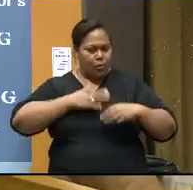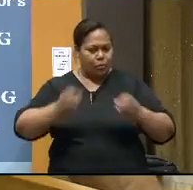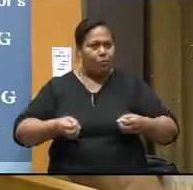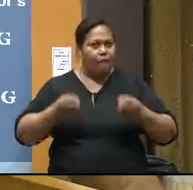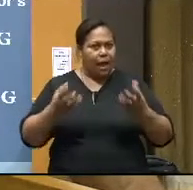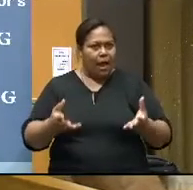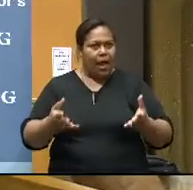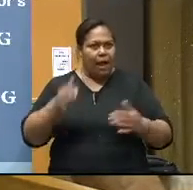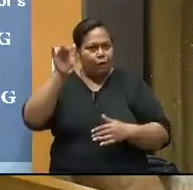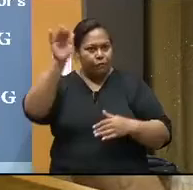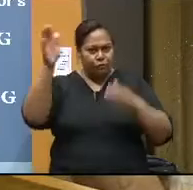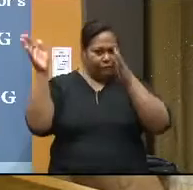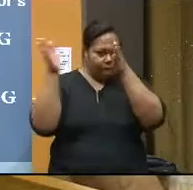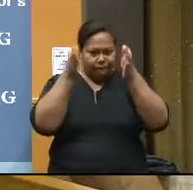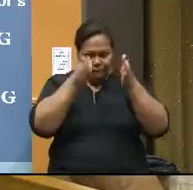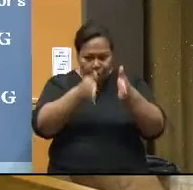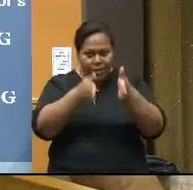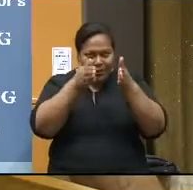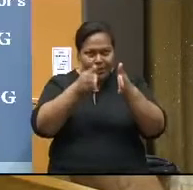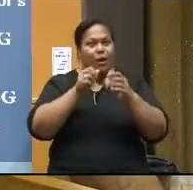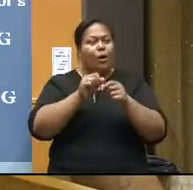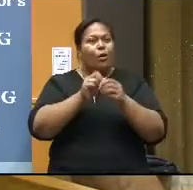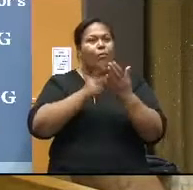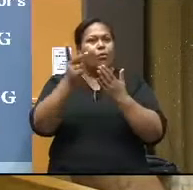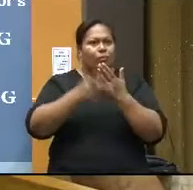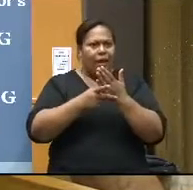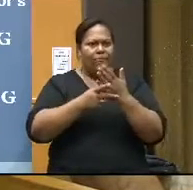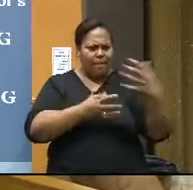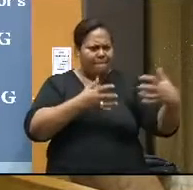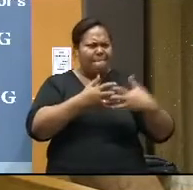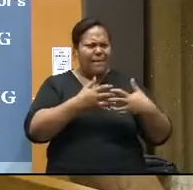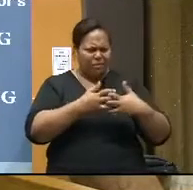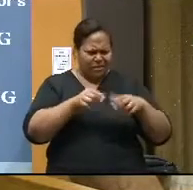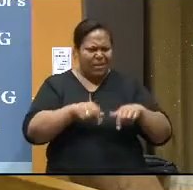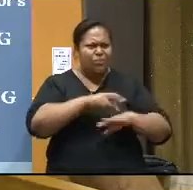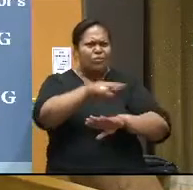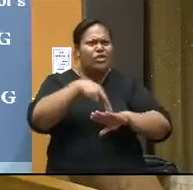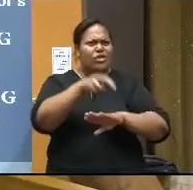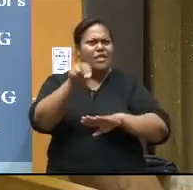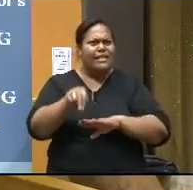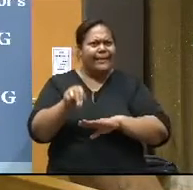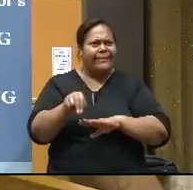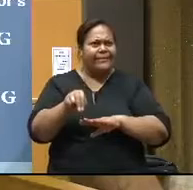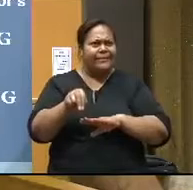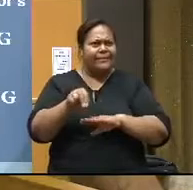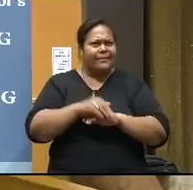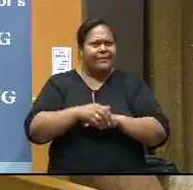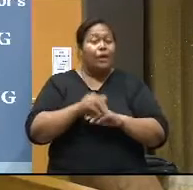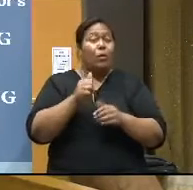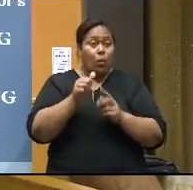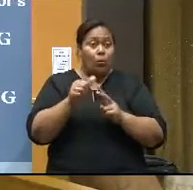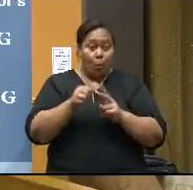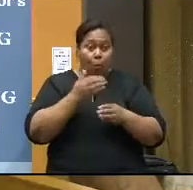provide future-focused programs that are relevant and responsive to the needs of the region and to foster labor